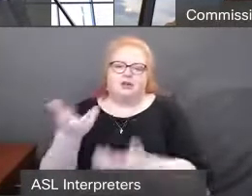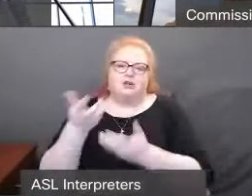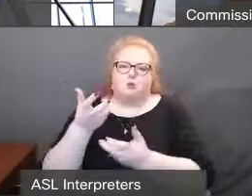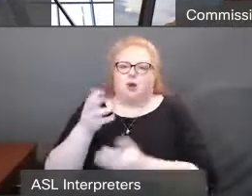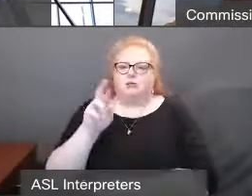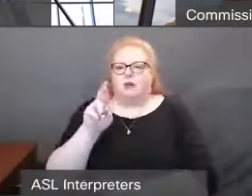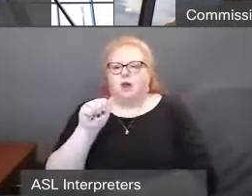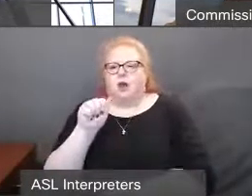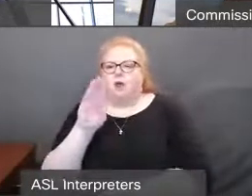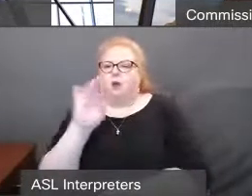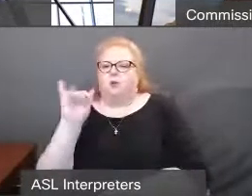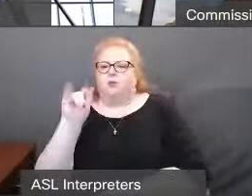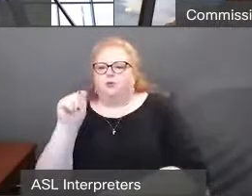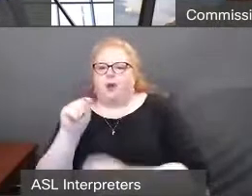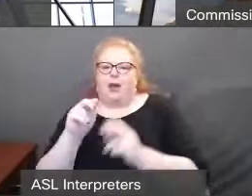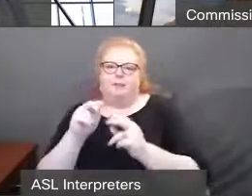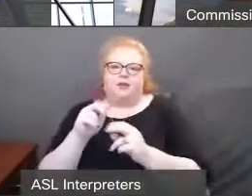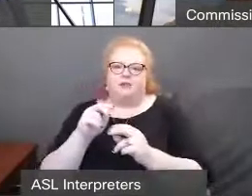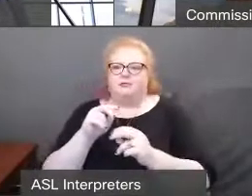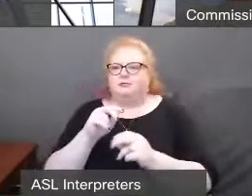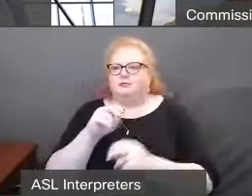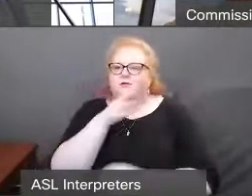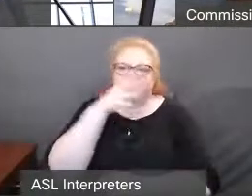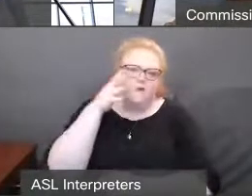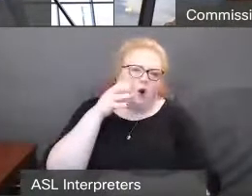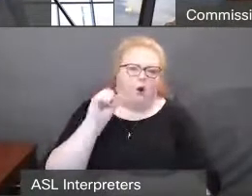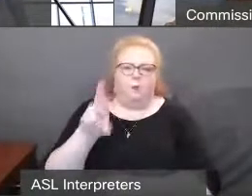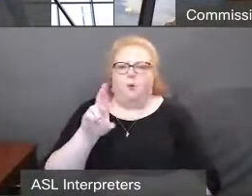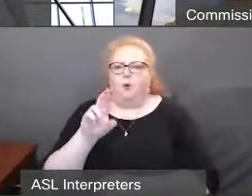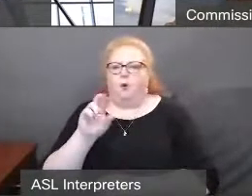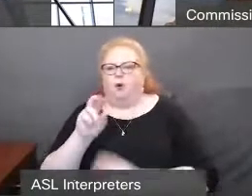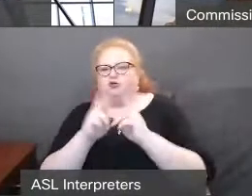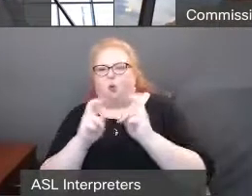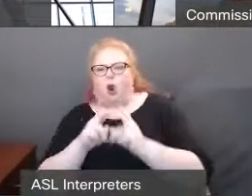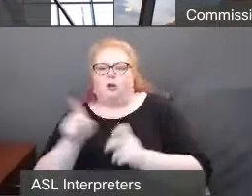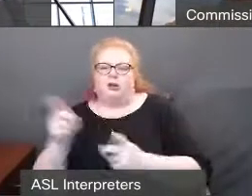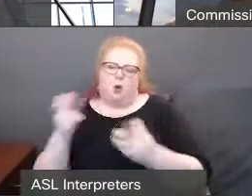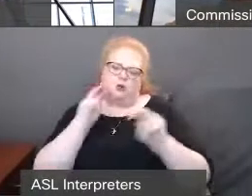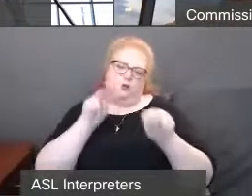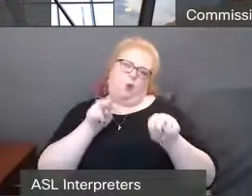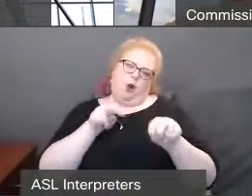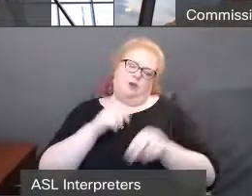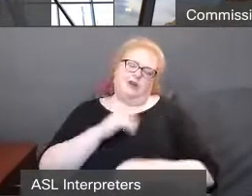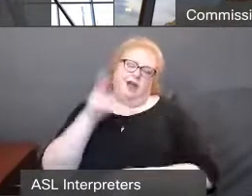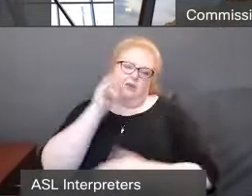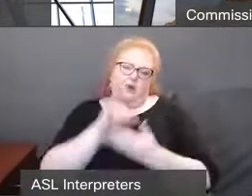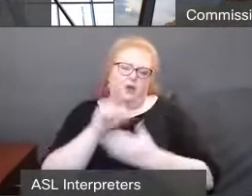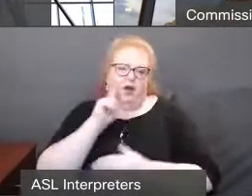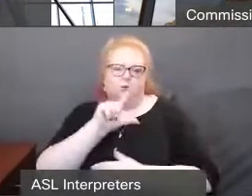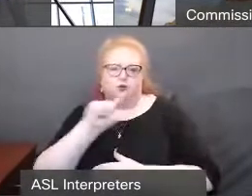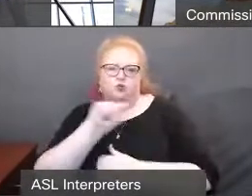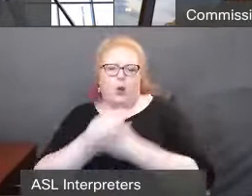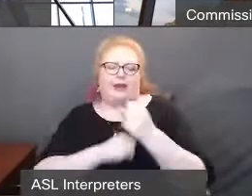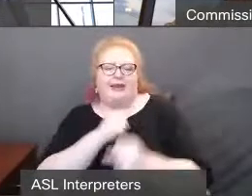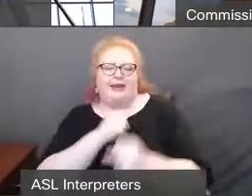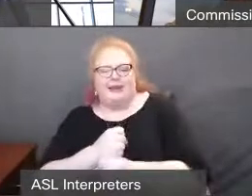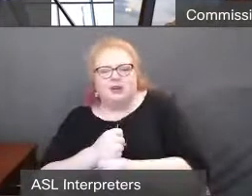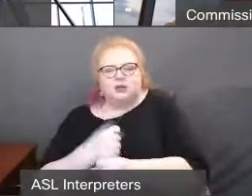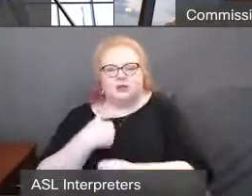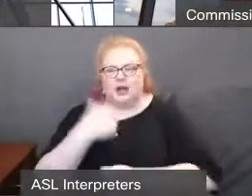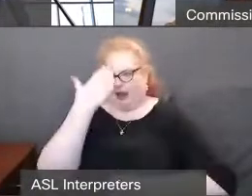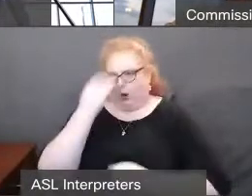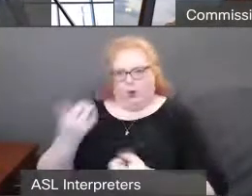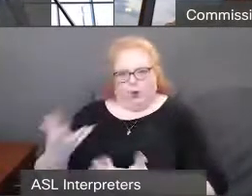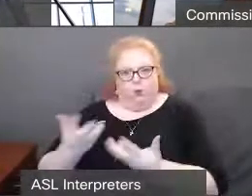or a squirrel so he can watch. I mean, it's not going to be that way. I've heard it for the last 20 years, and I know you'd like to have that,